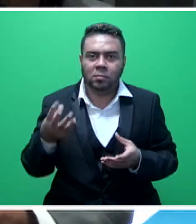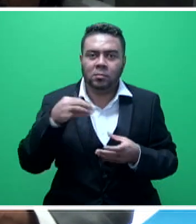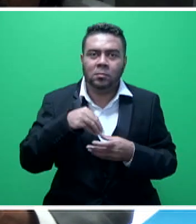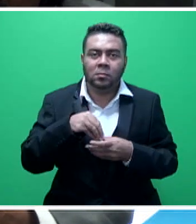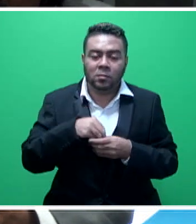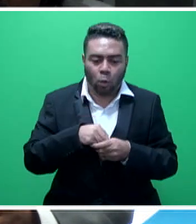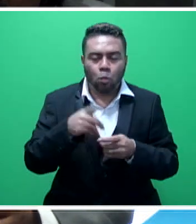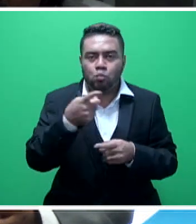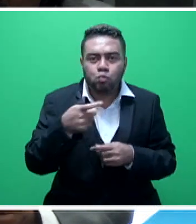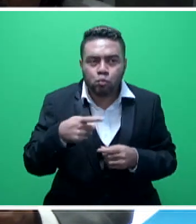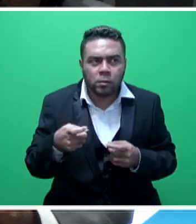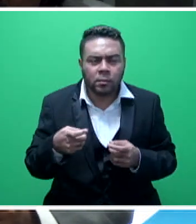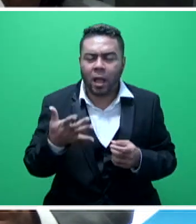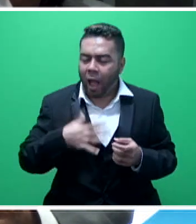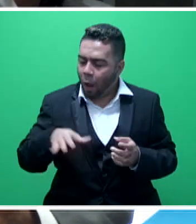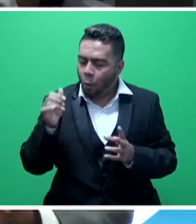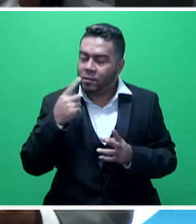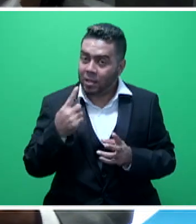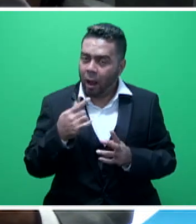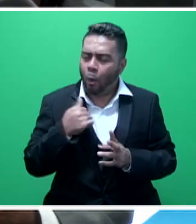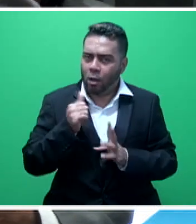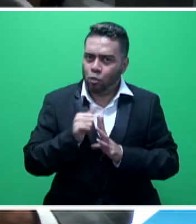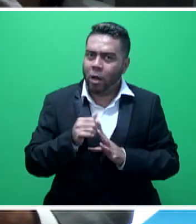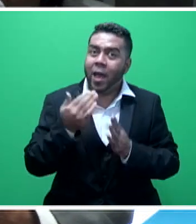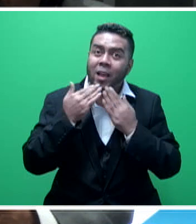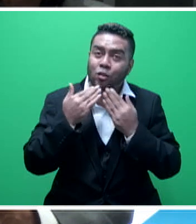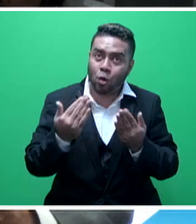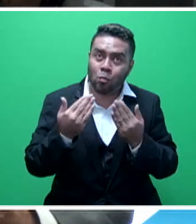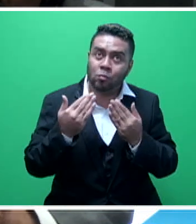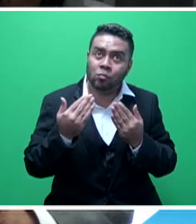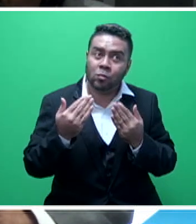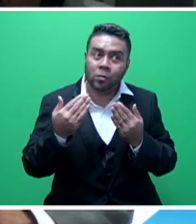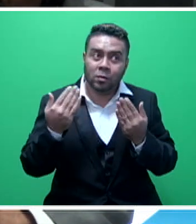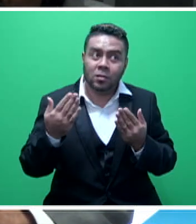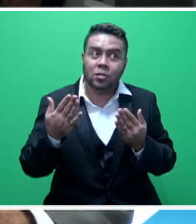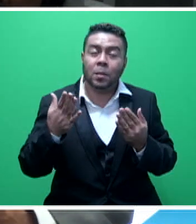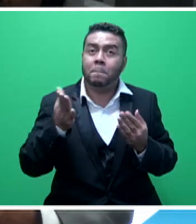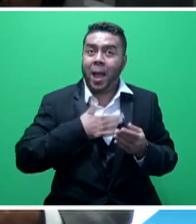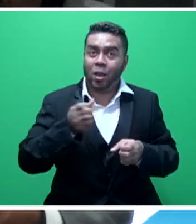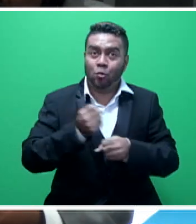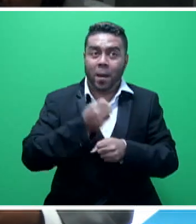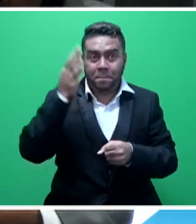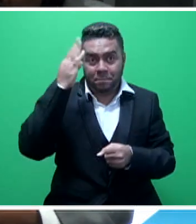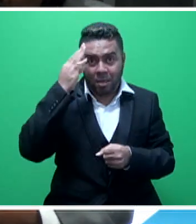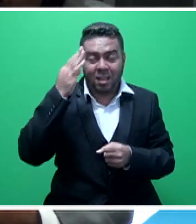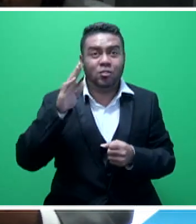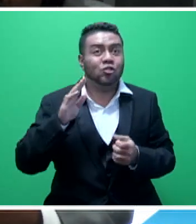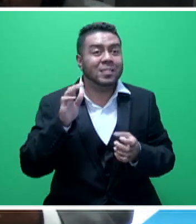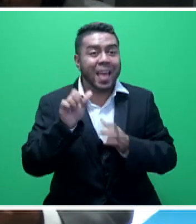that, Honourable Speaker, I also want to acknowledge my grandmother who was unwell recently. She's